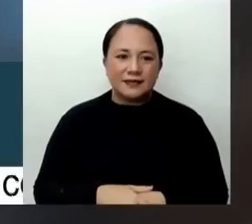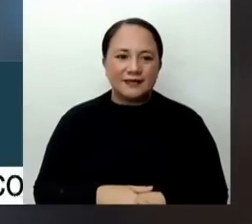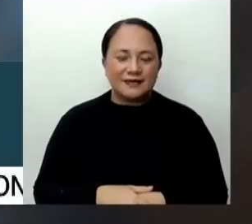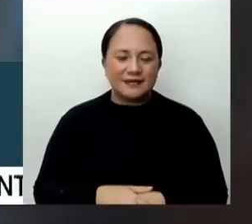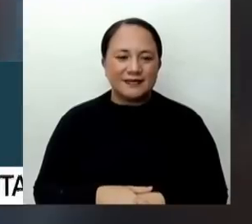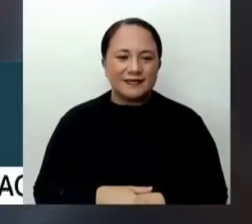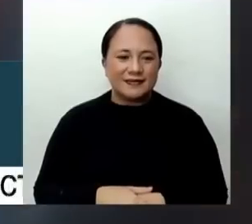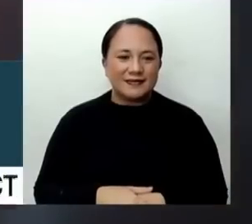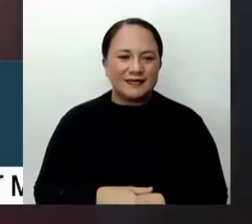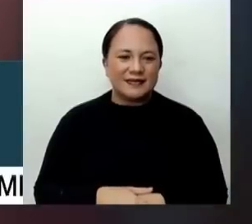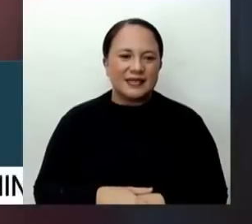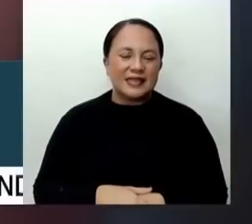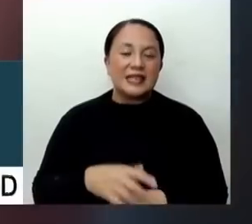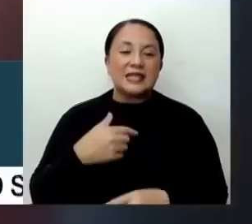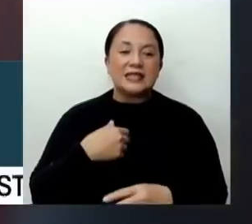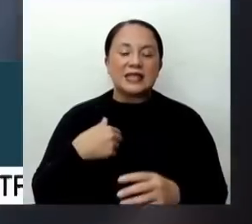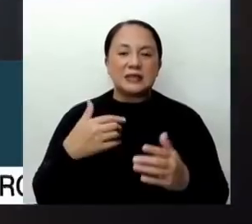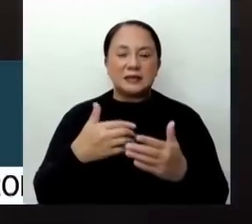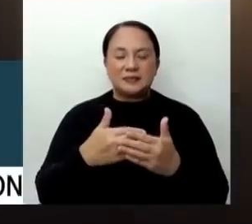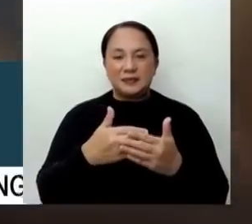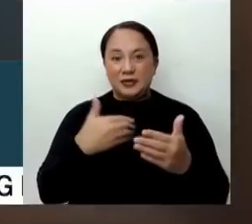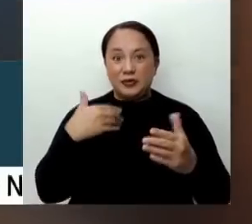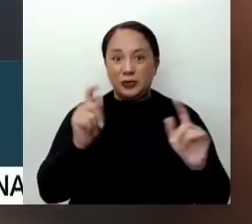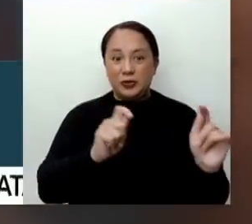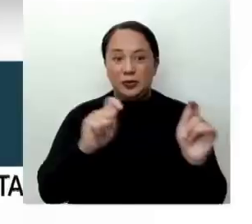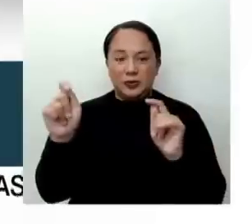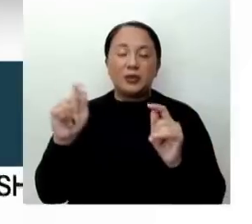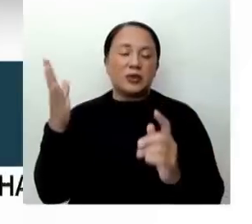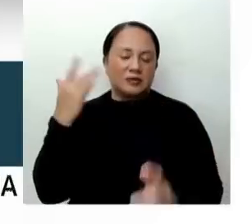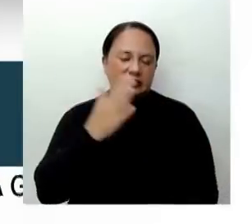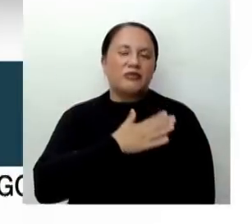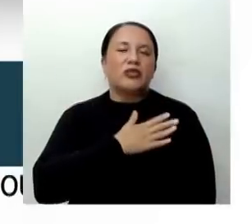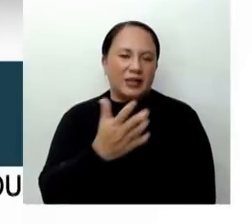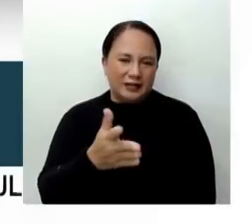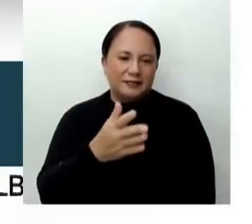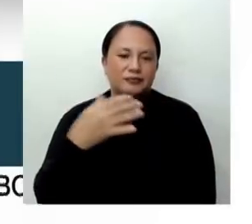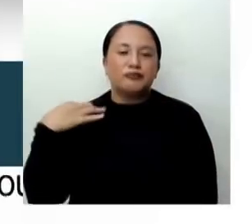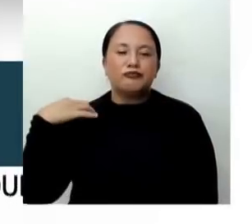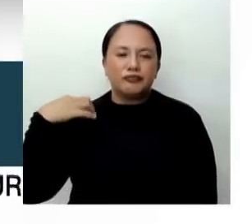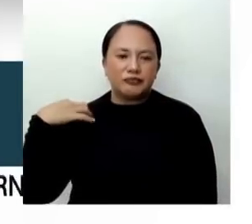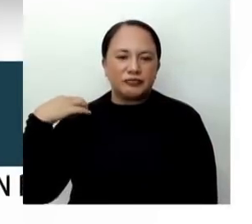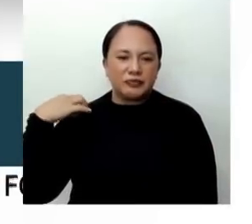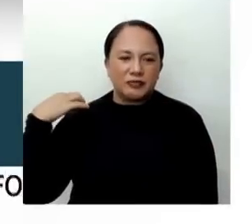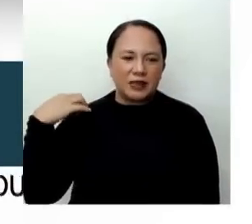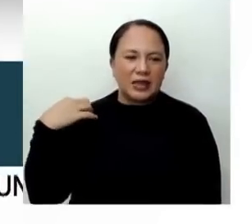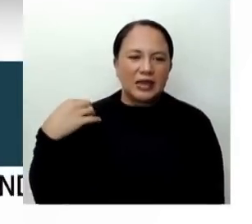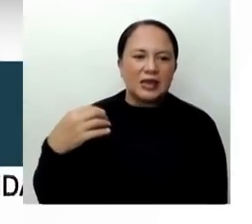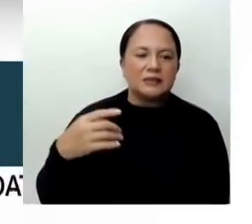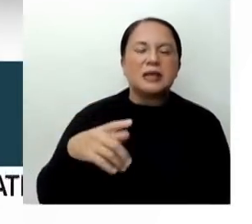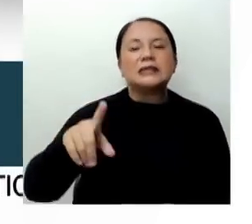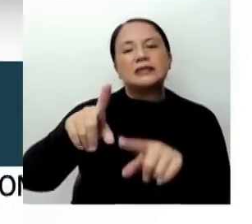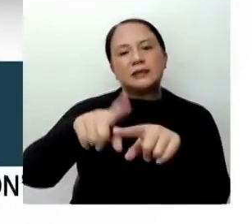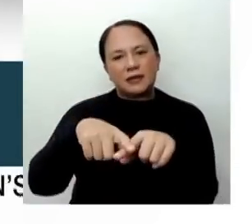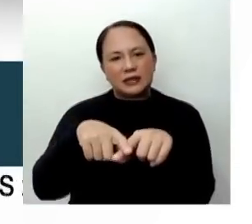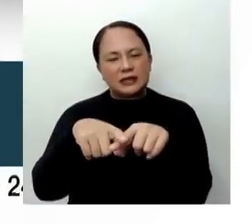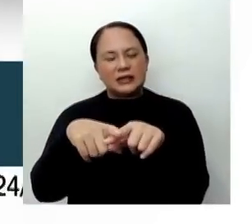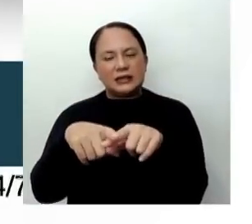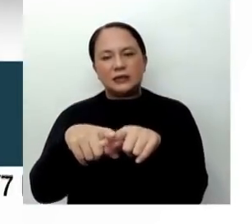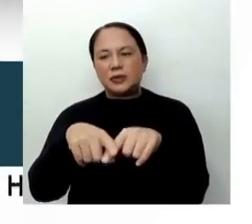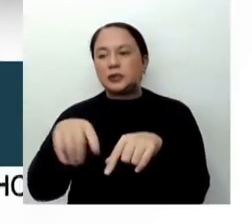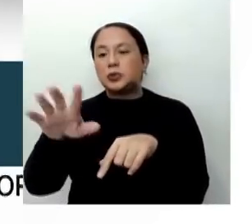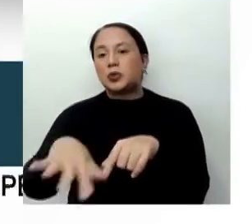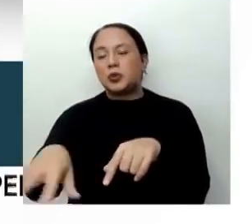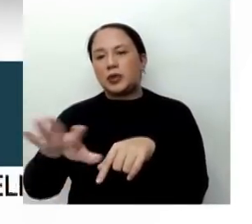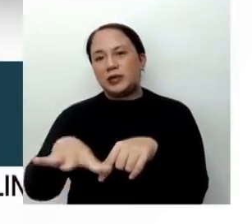Yung preemptive is a sort of voluntary and yung ano pa lang, depende pa lang sa local